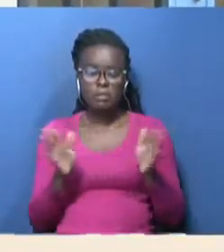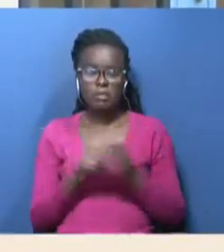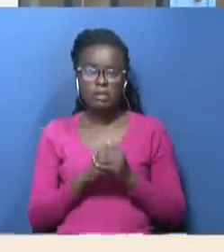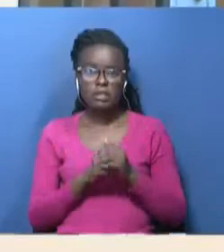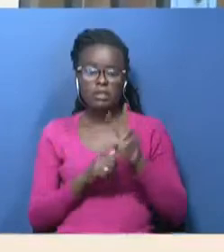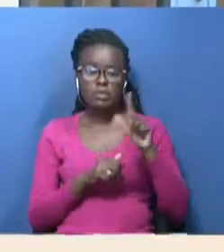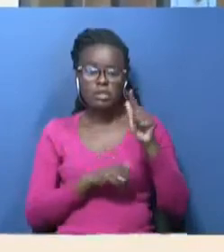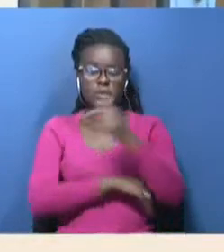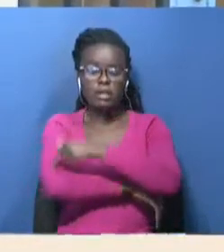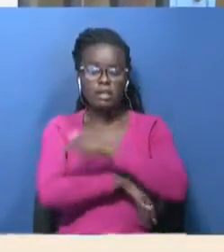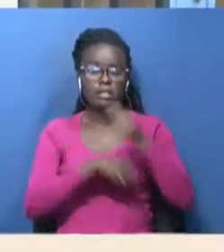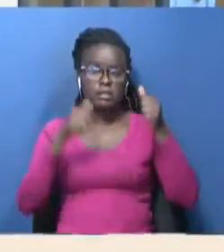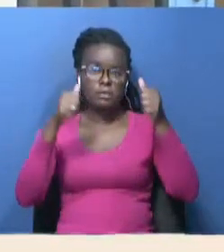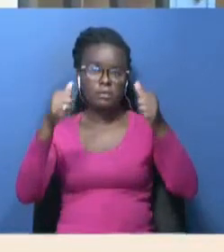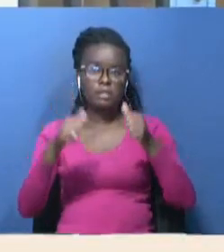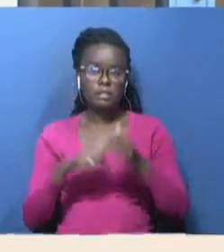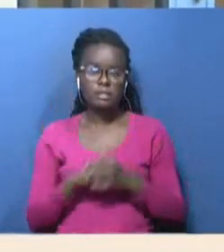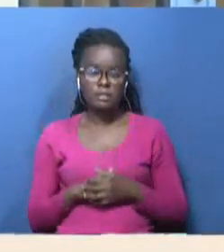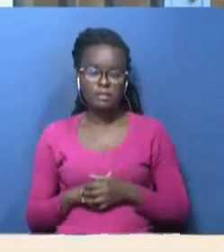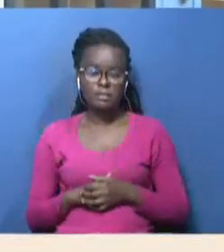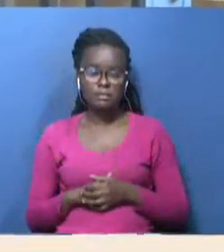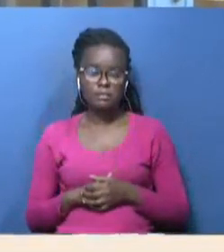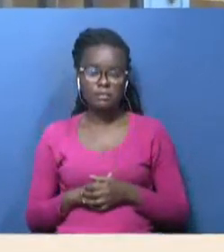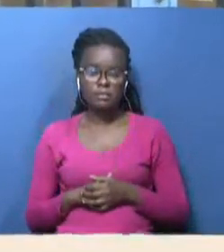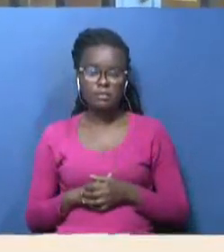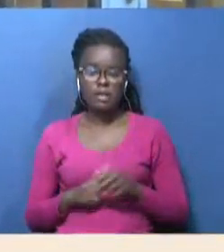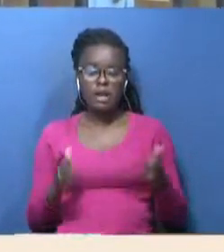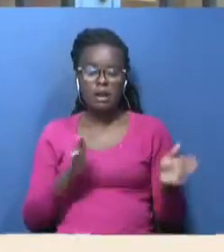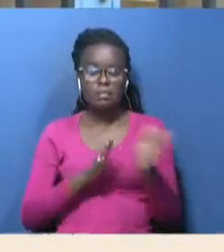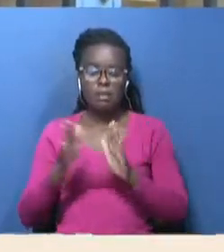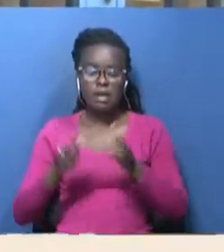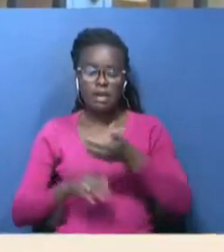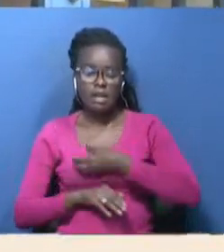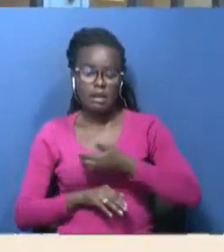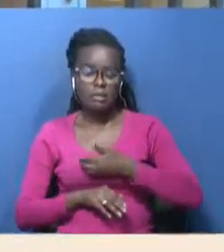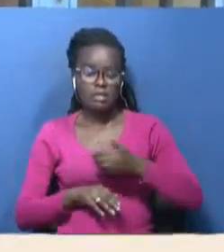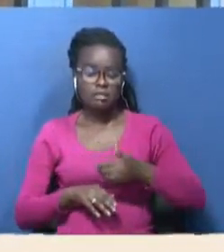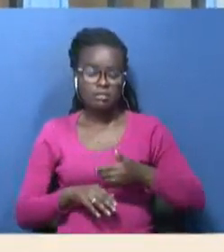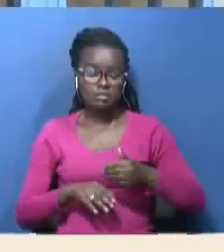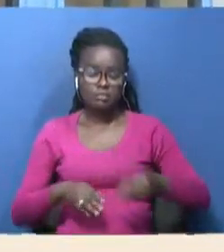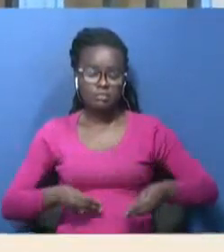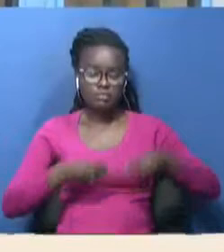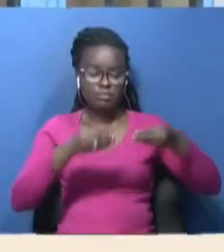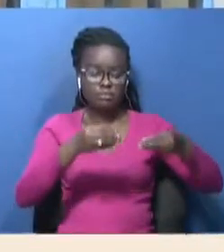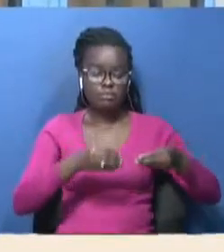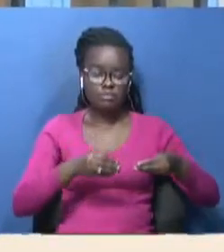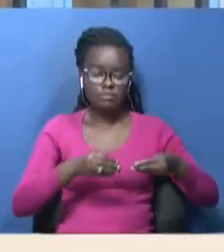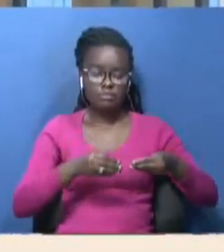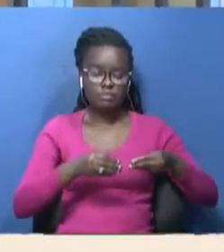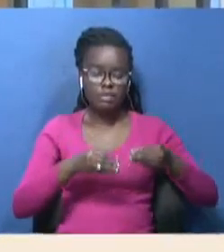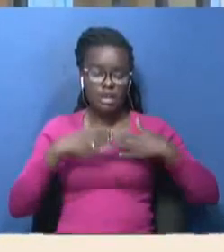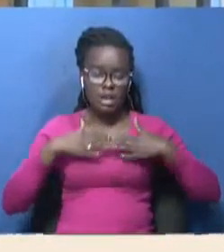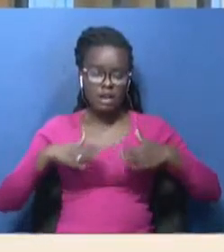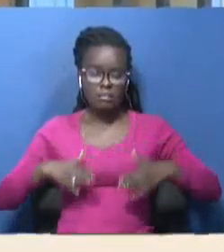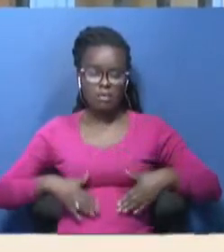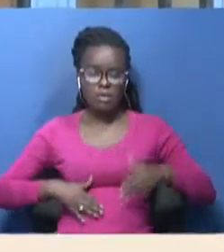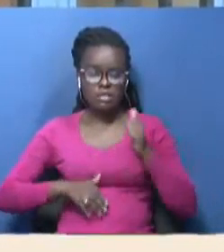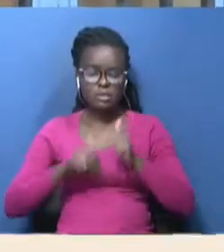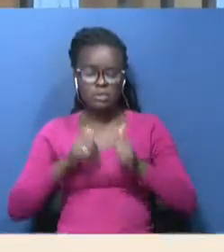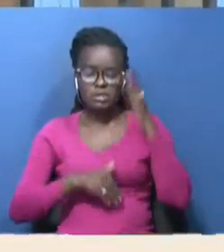21 days notice for our intention to dispose unclaimed bodies in